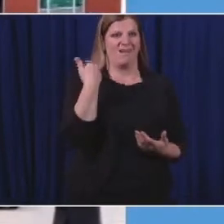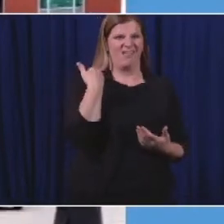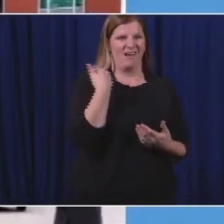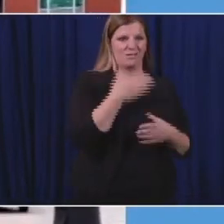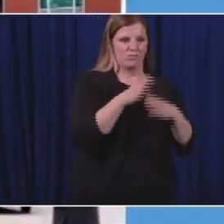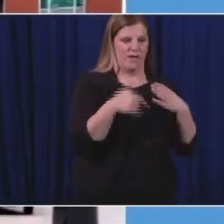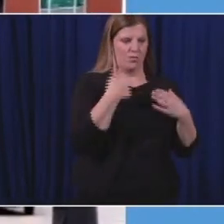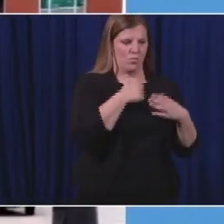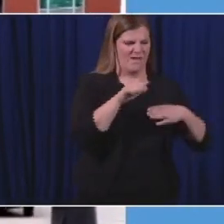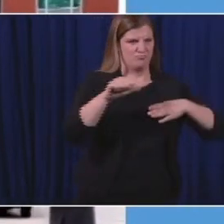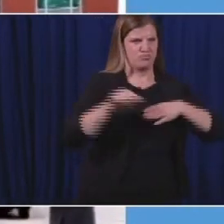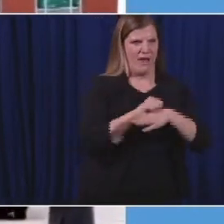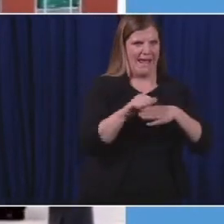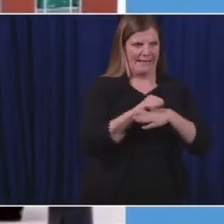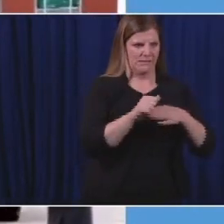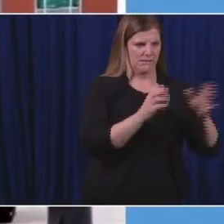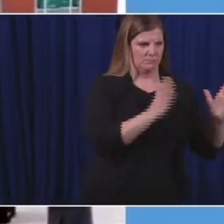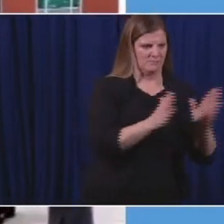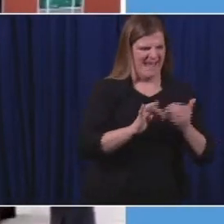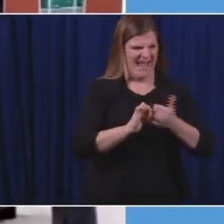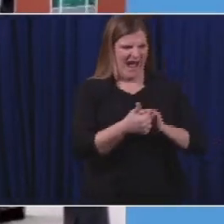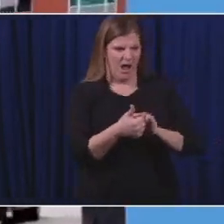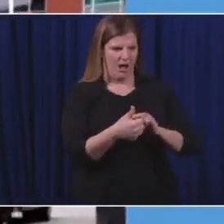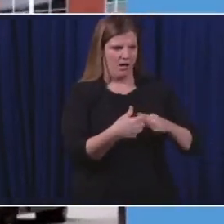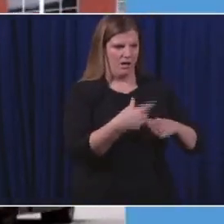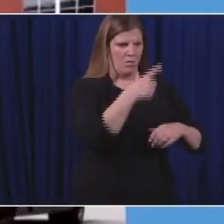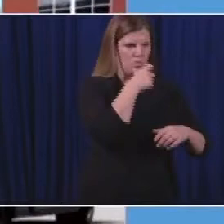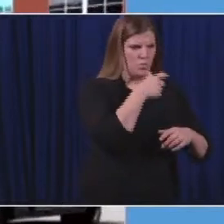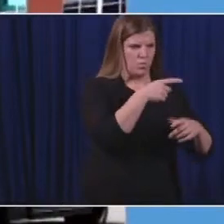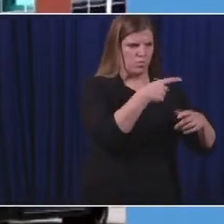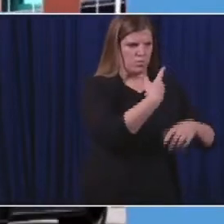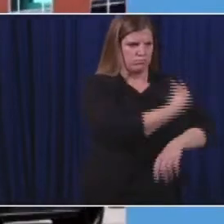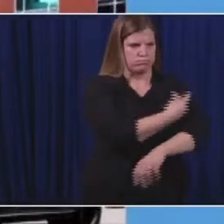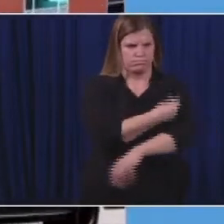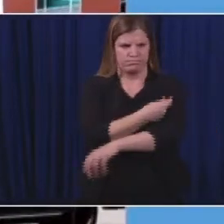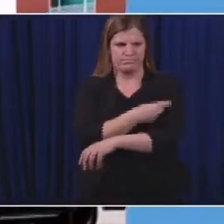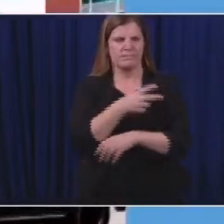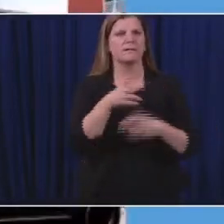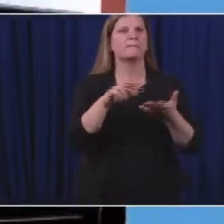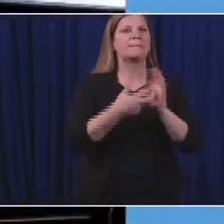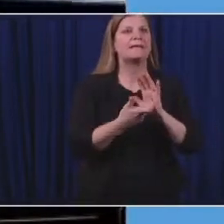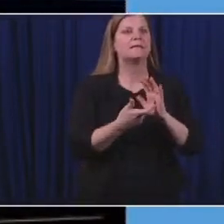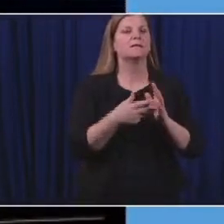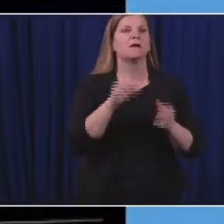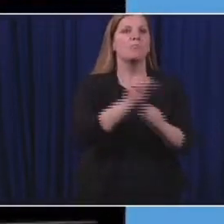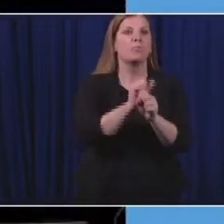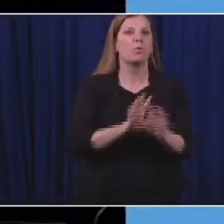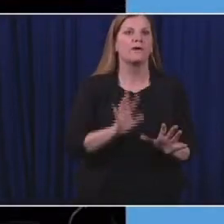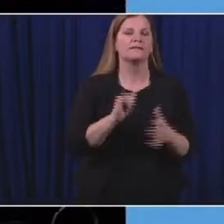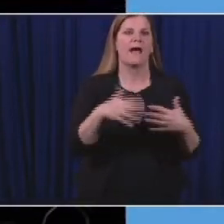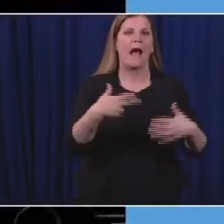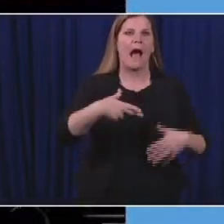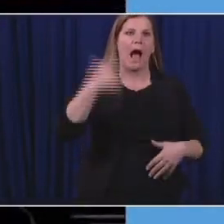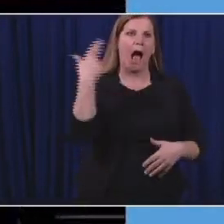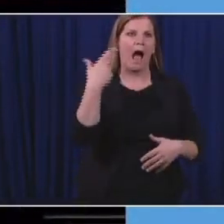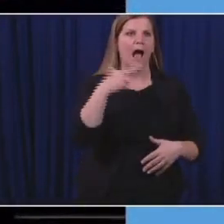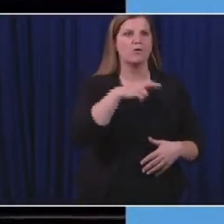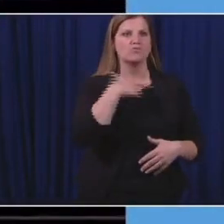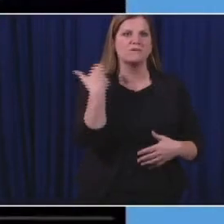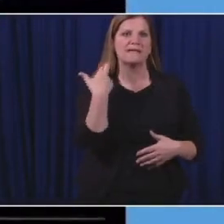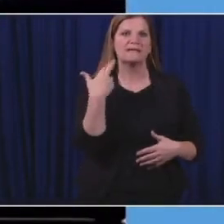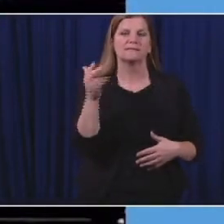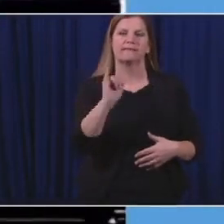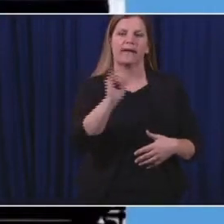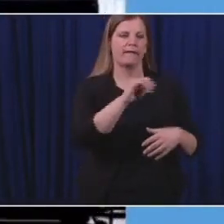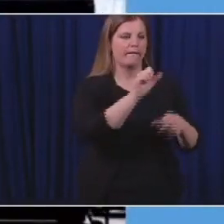high-risk employees, so those that work in the emergency departments and those that work in some of our intensive care